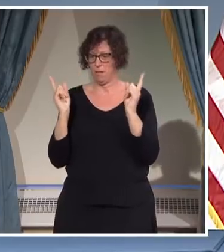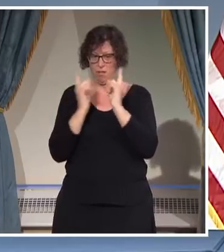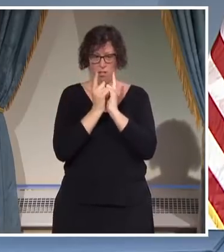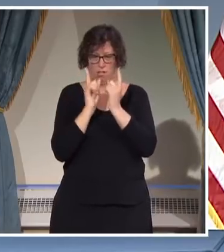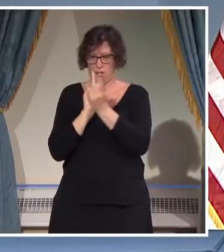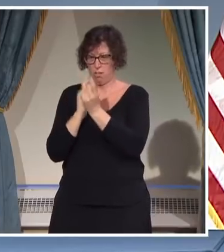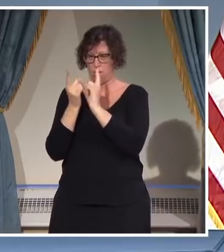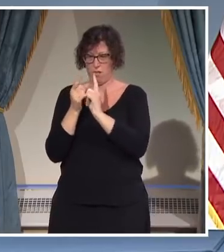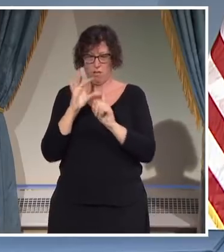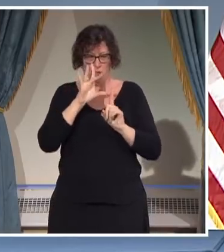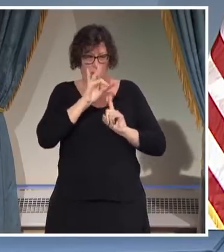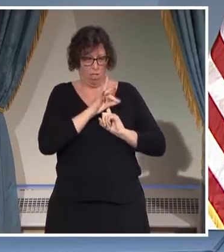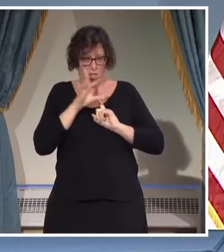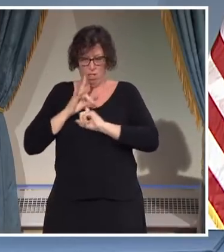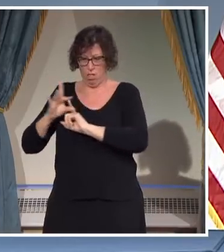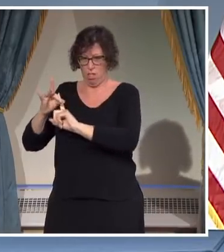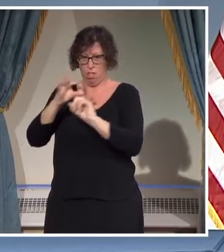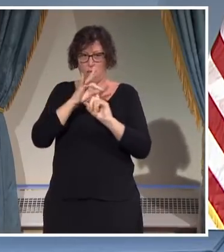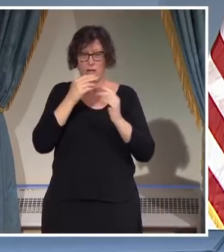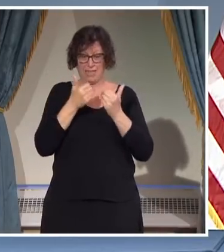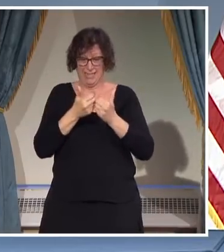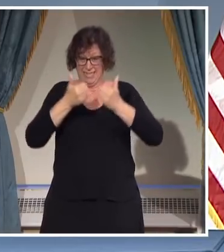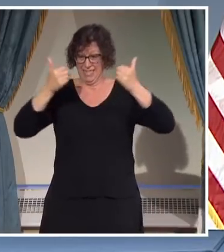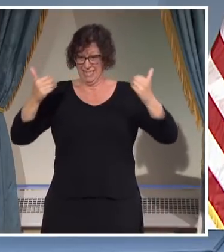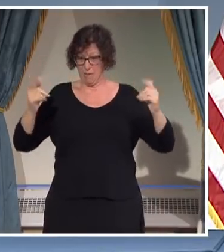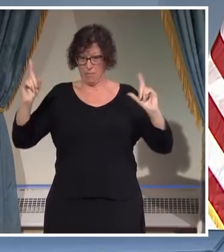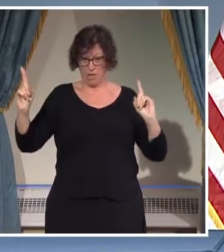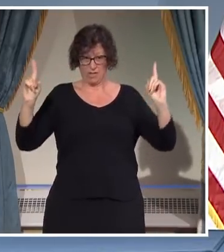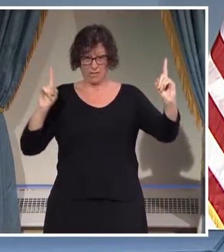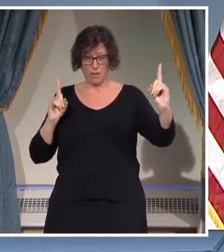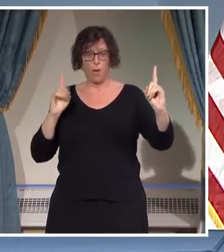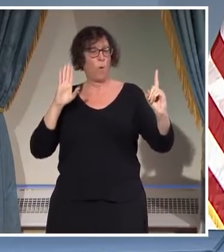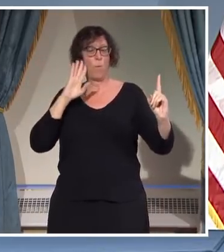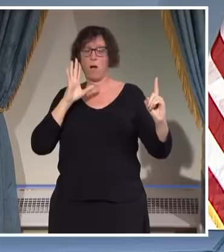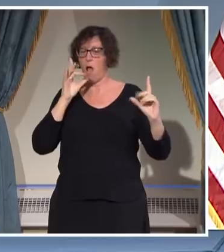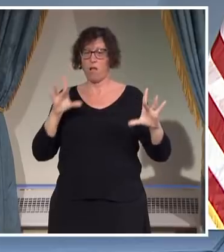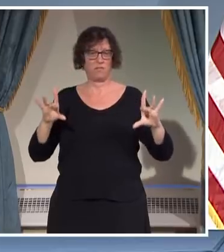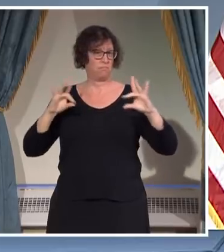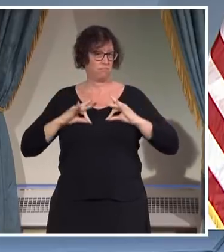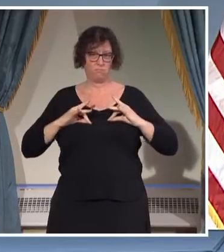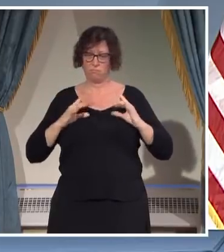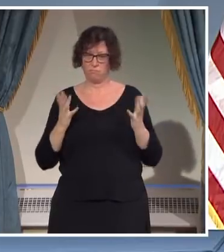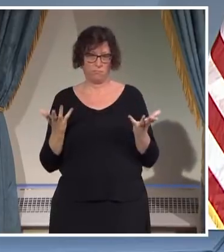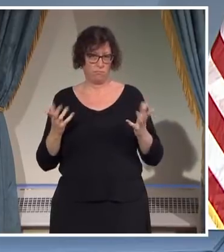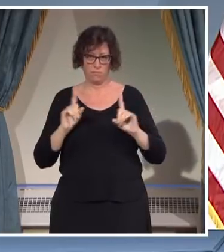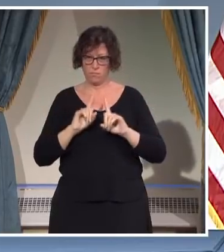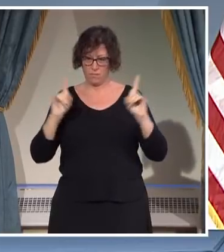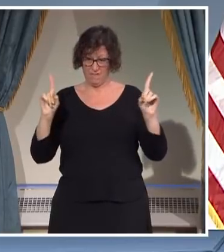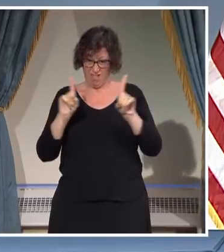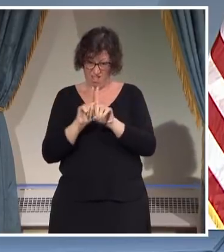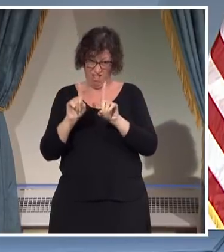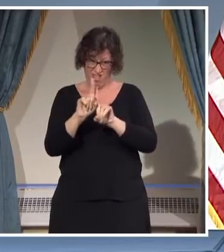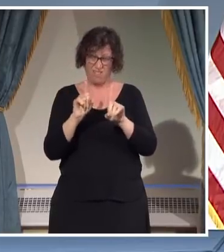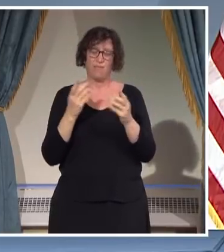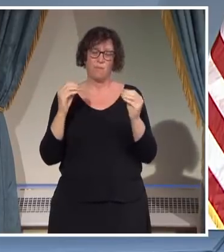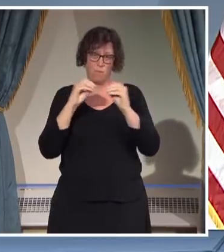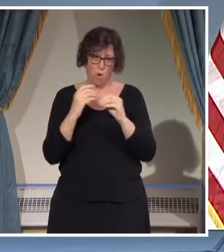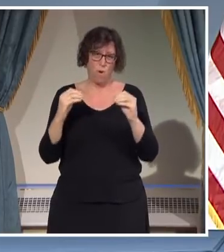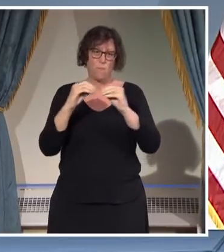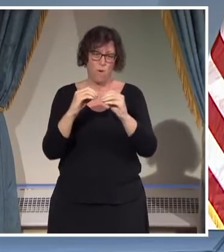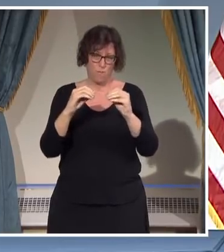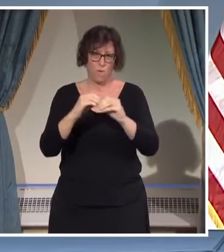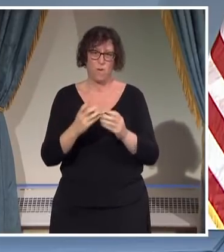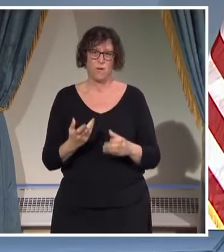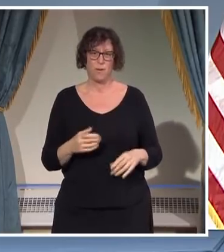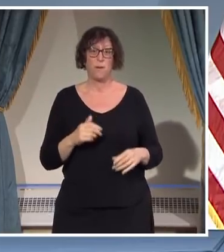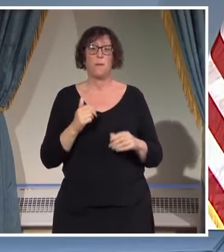have mild illness. And I think also just to reemphasize what the mayor said in terms of, we think 50% will,